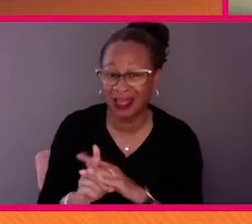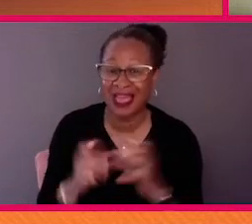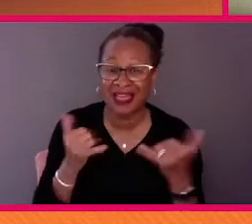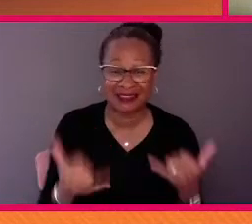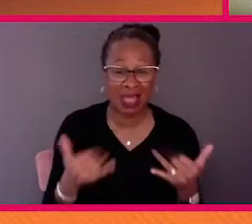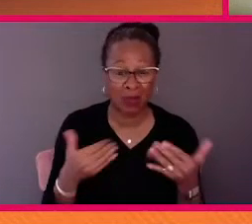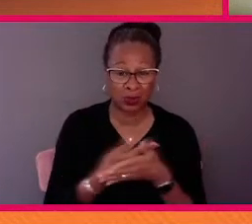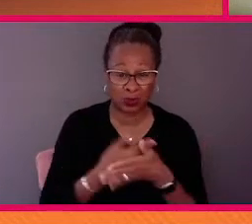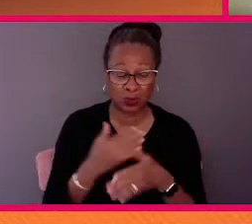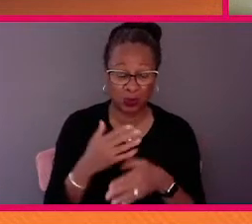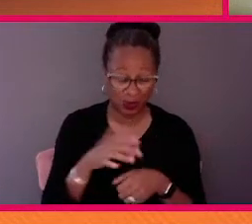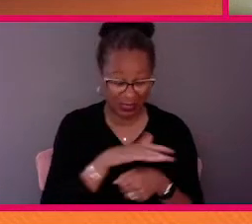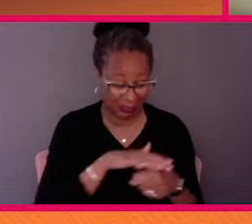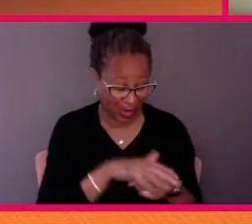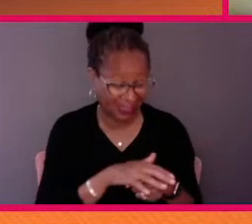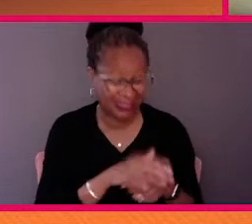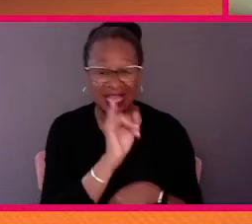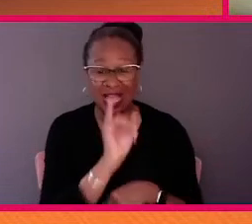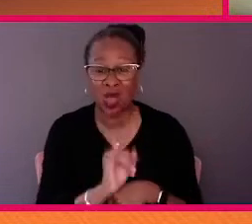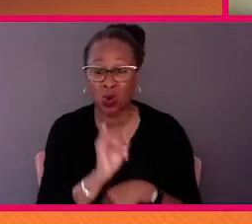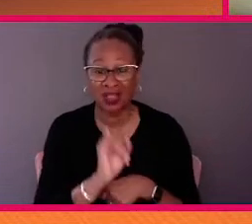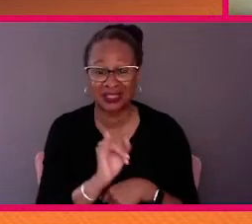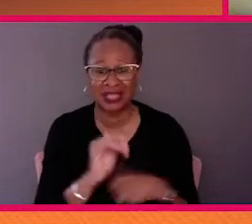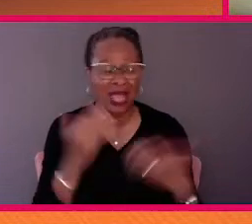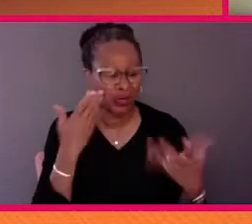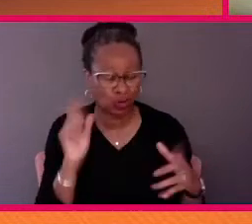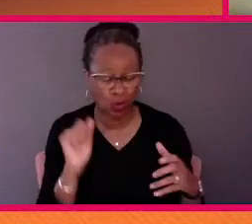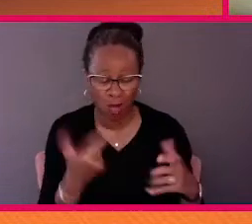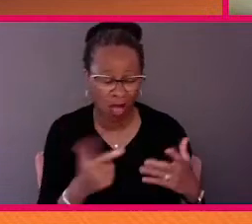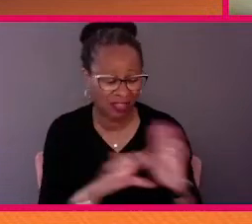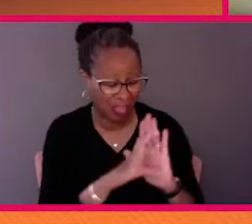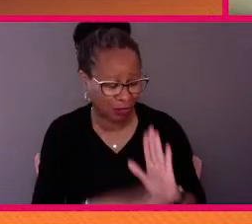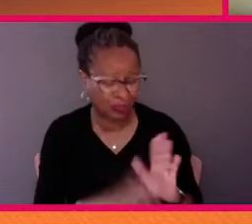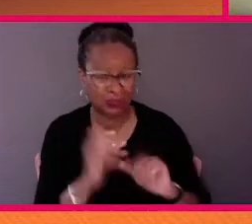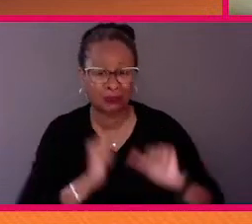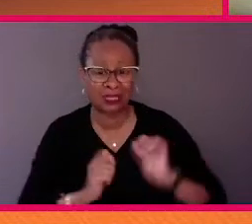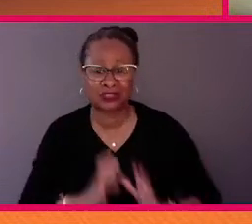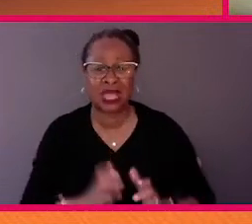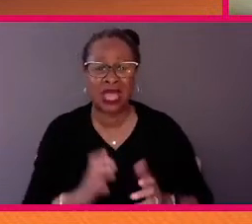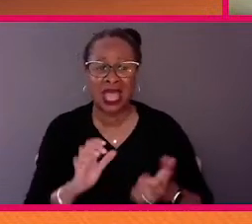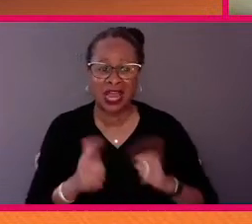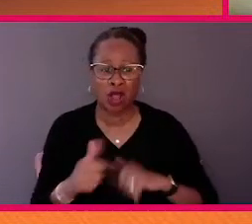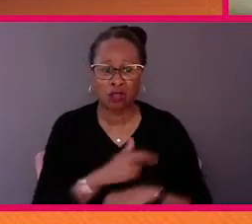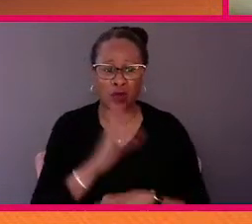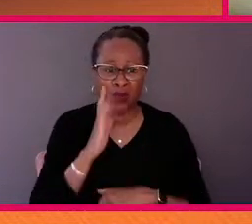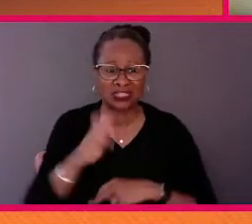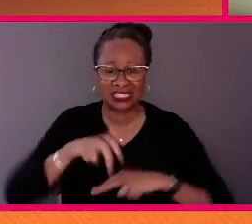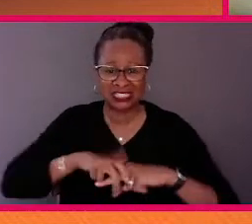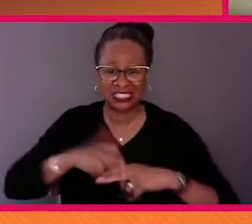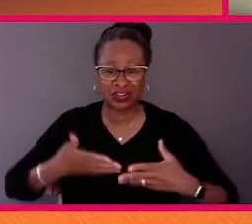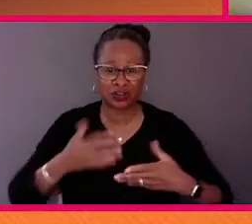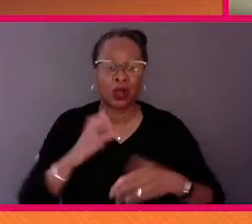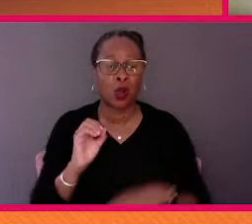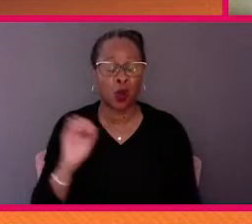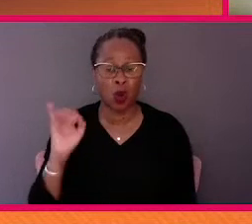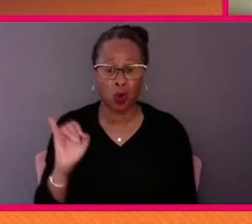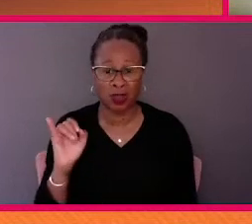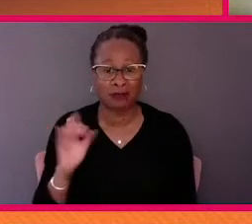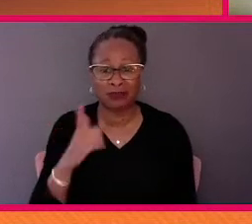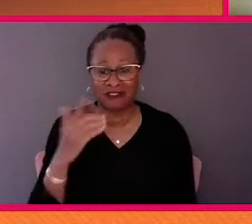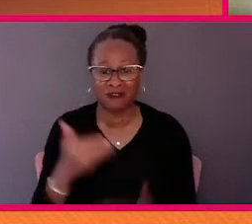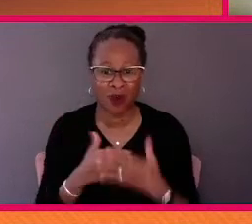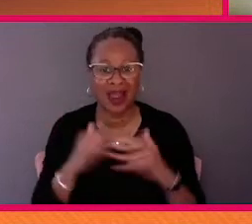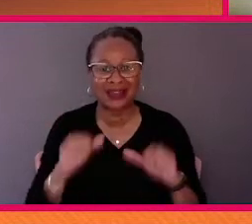space, I feel like I don't know all the players. I don't know all the characters. And how long am I going to have to sit here in Oakland before I feel like I'm capable of telling these